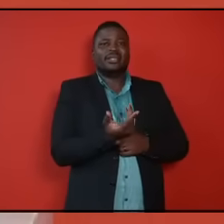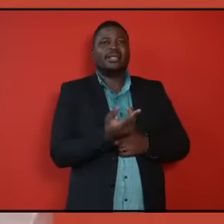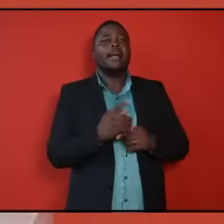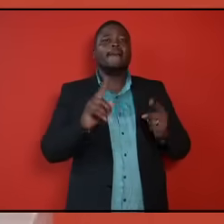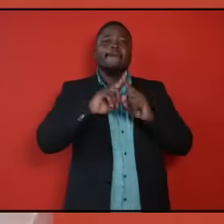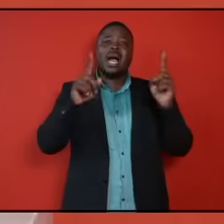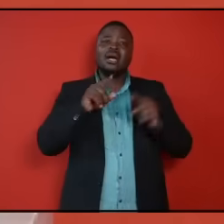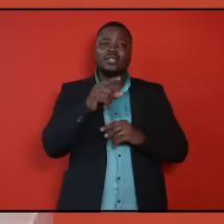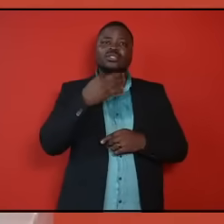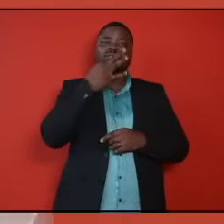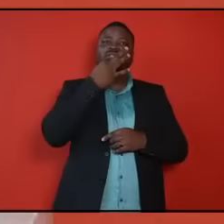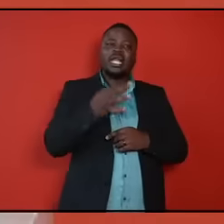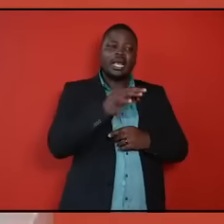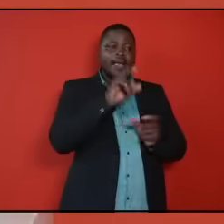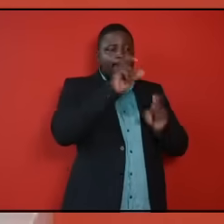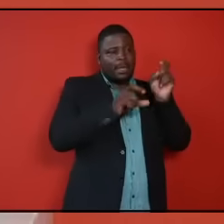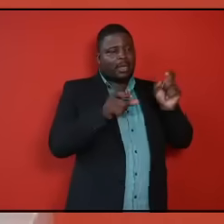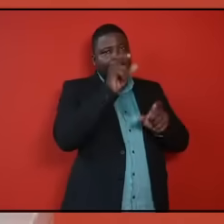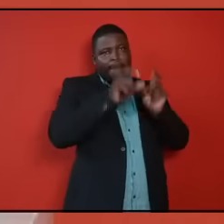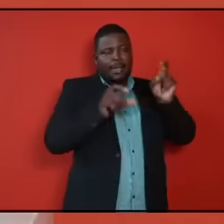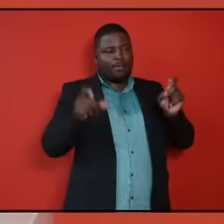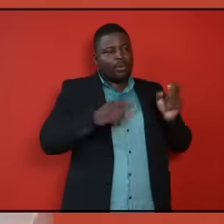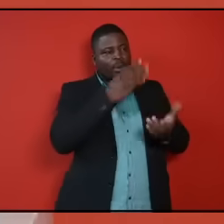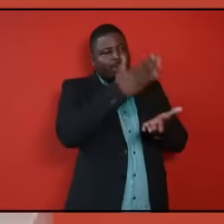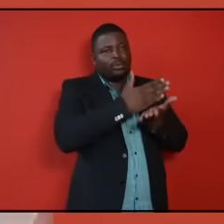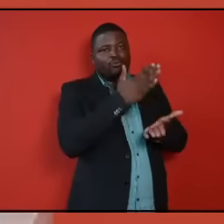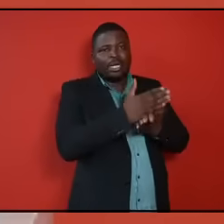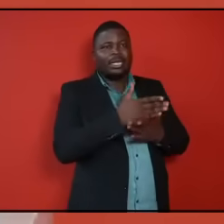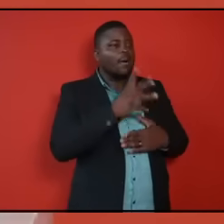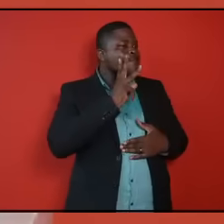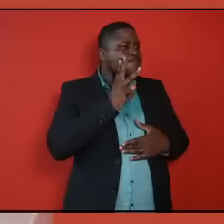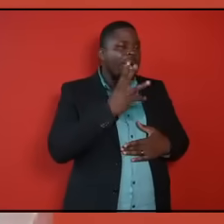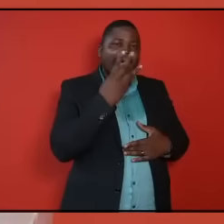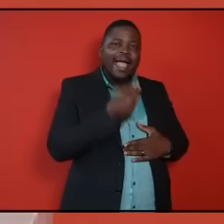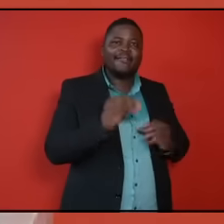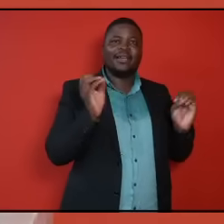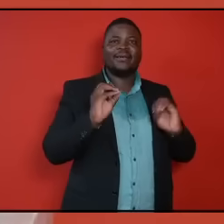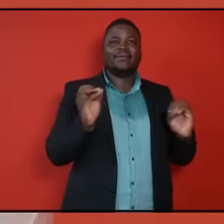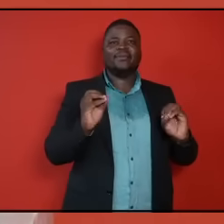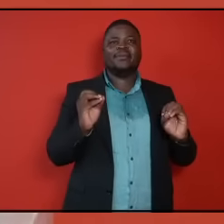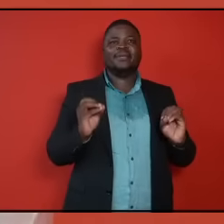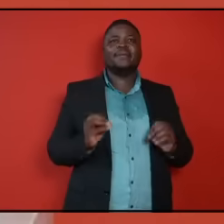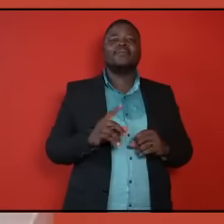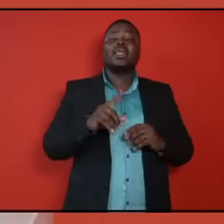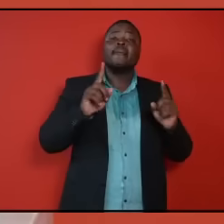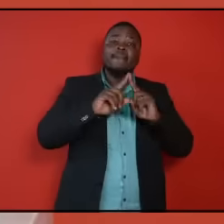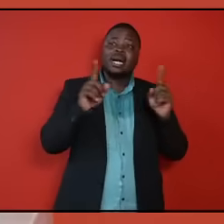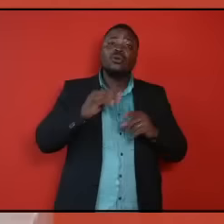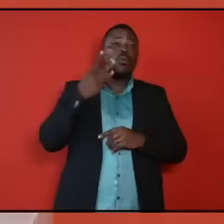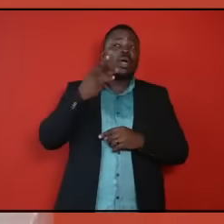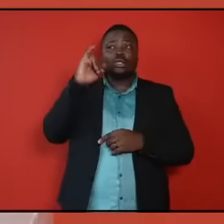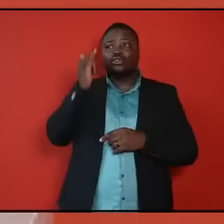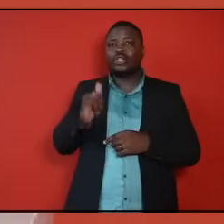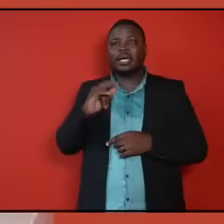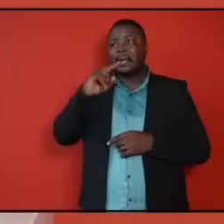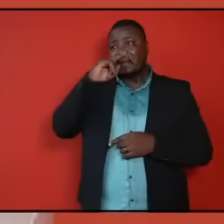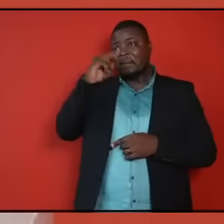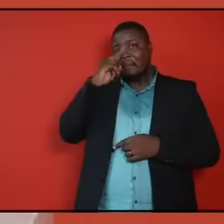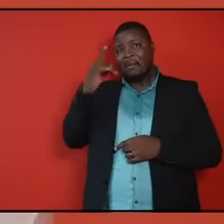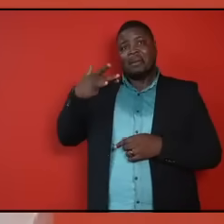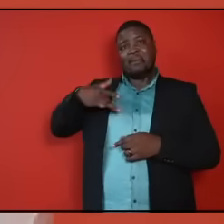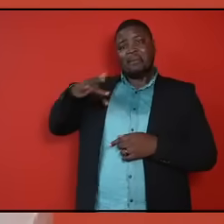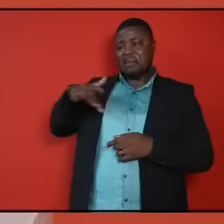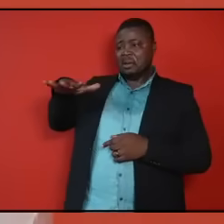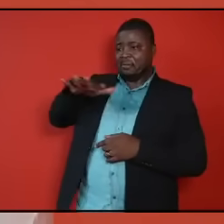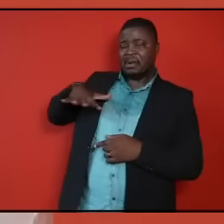Midrand have water? The last time you checked, there was no shortage of water in suburbs. Then you left the